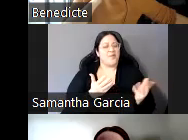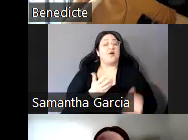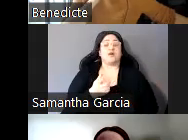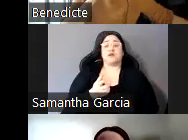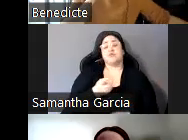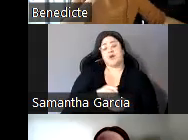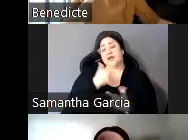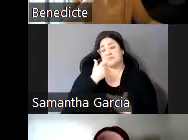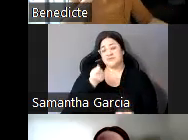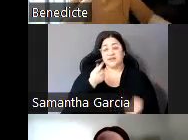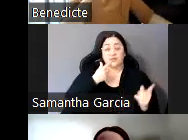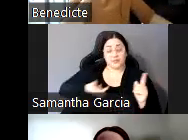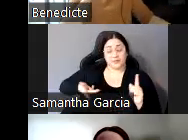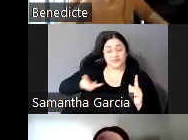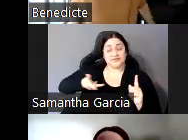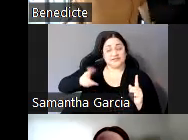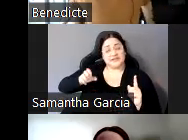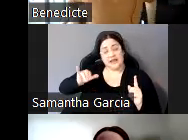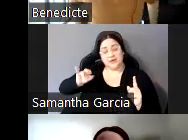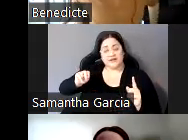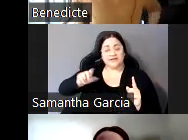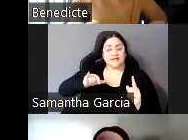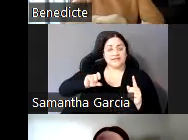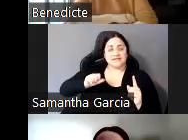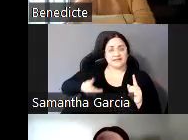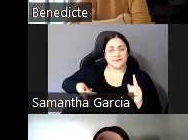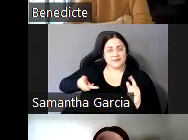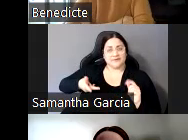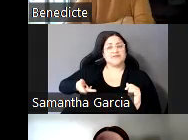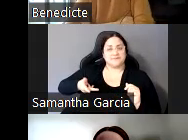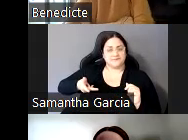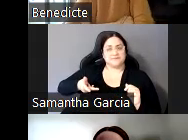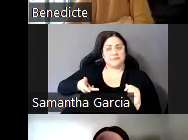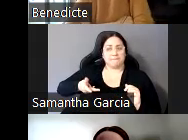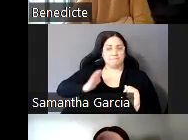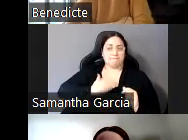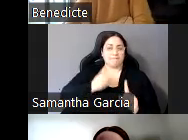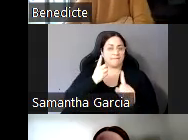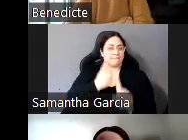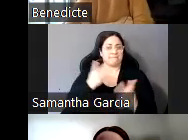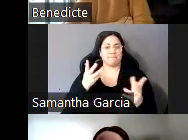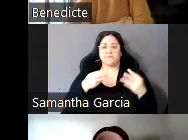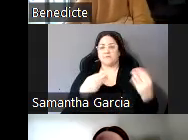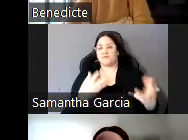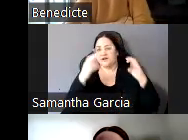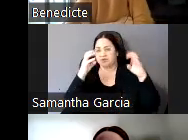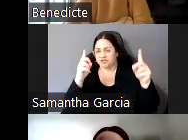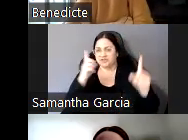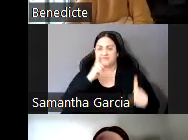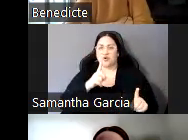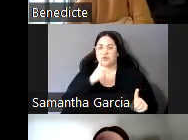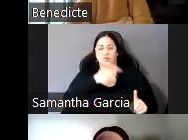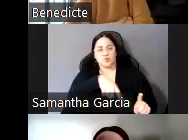myself work in concert to try and educate our frontline members. You have to remember police officers are jack of all trades in most